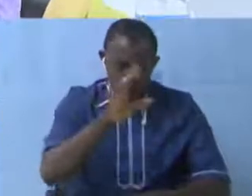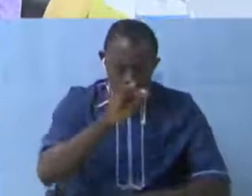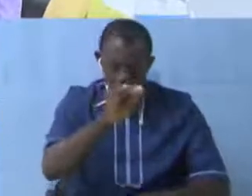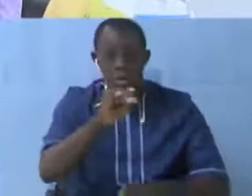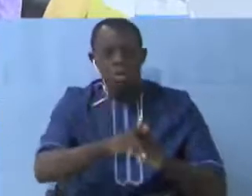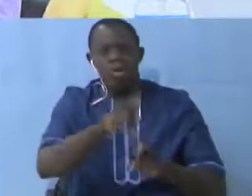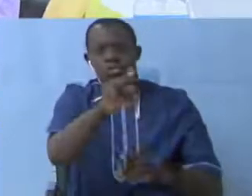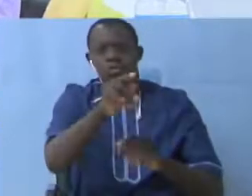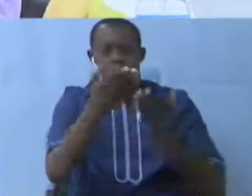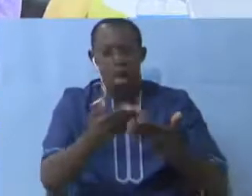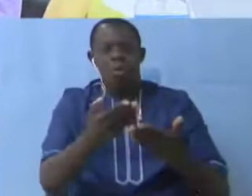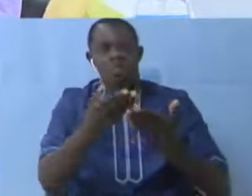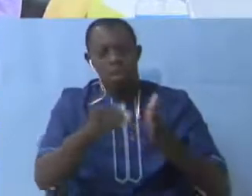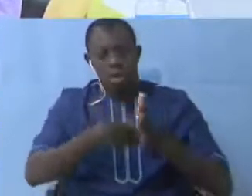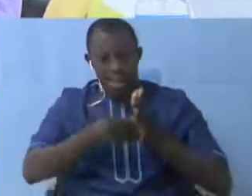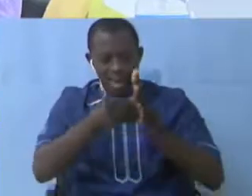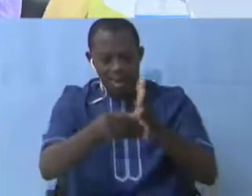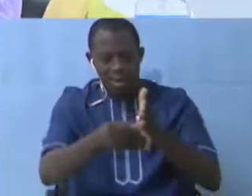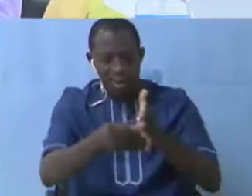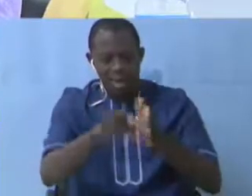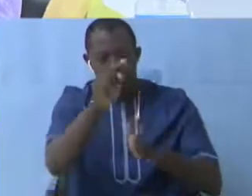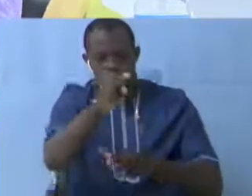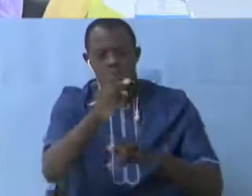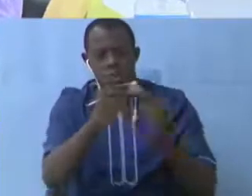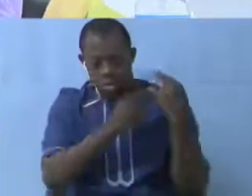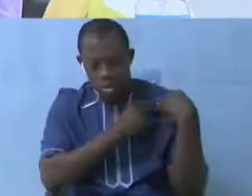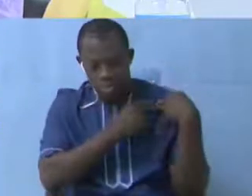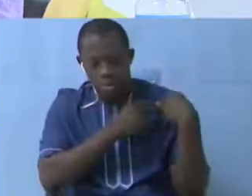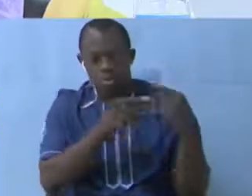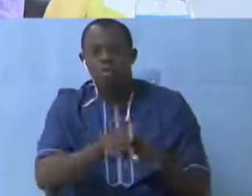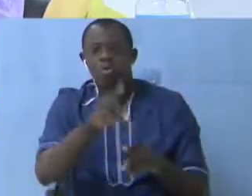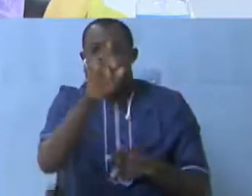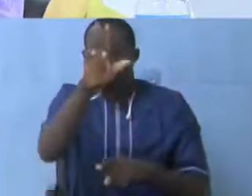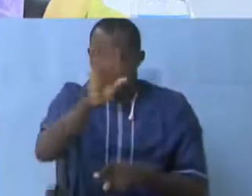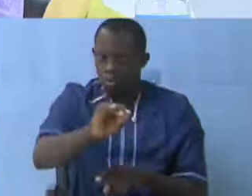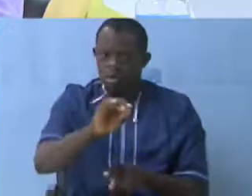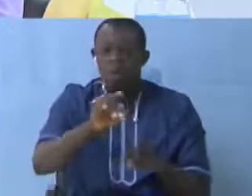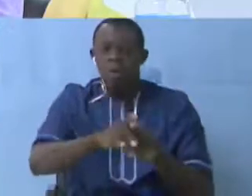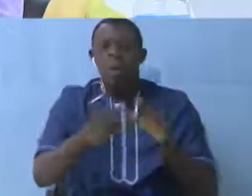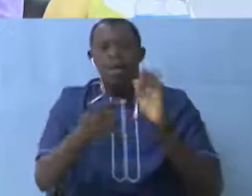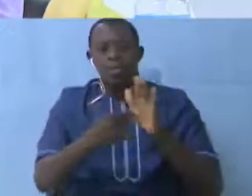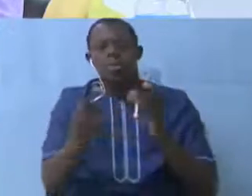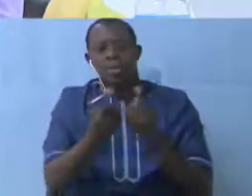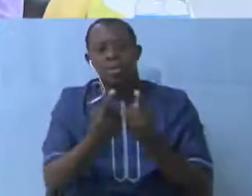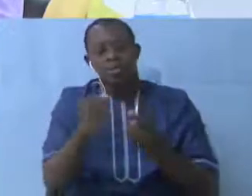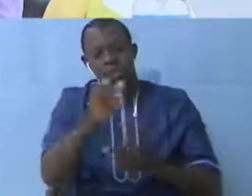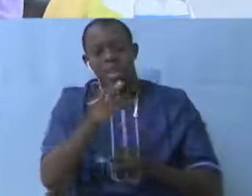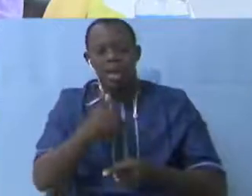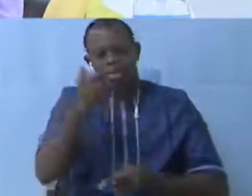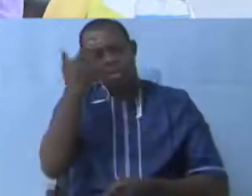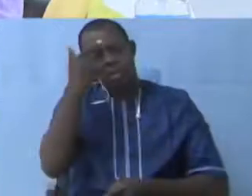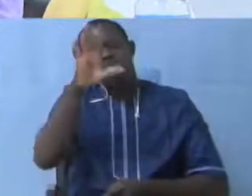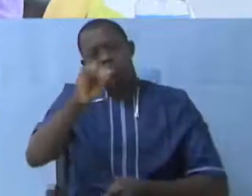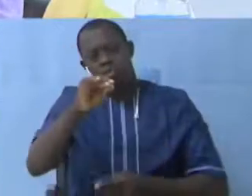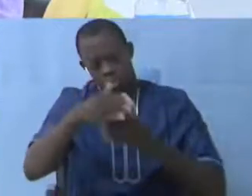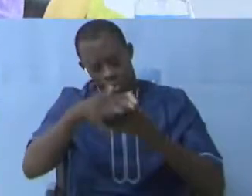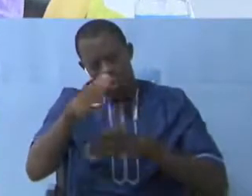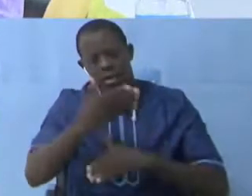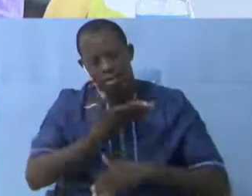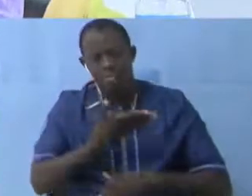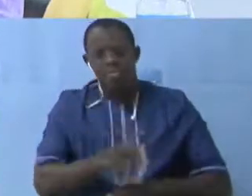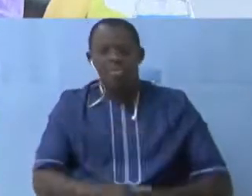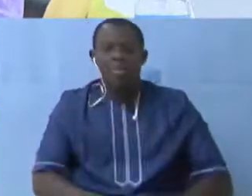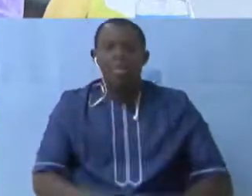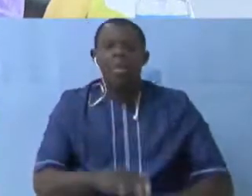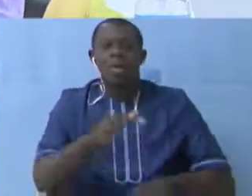charge, and you are condemning, and you're going to do the necessary, which I think he did very well at the end. So, and the